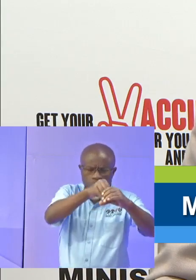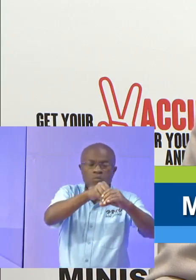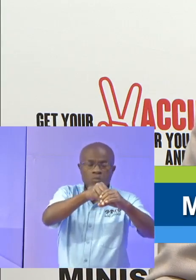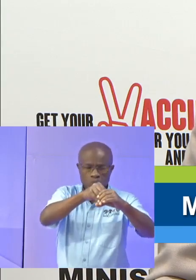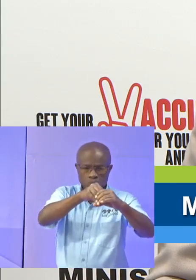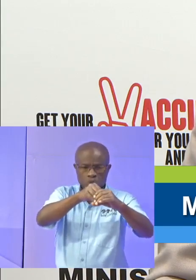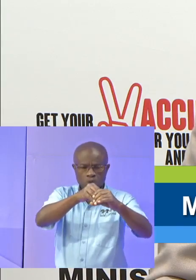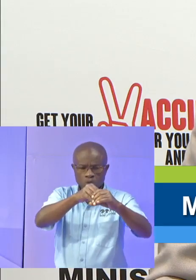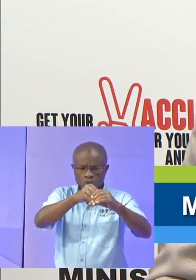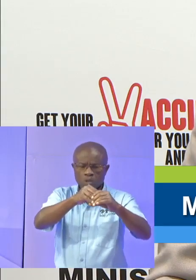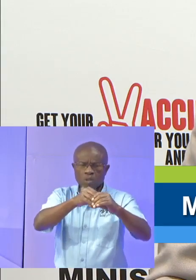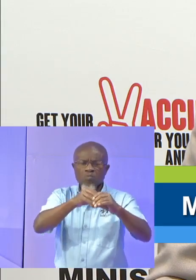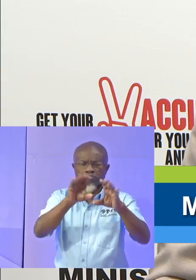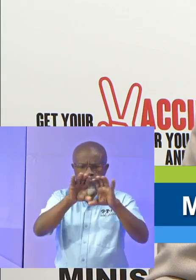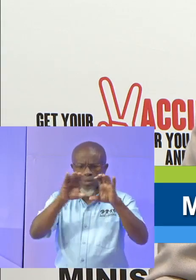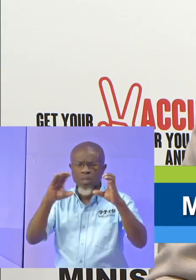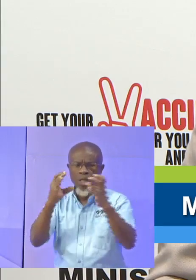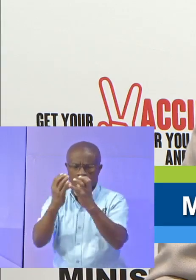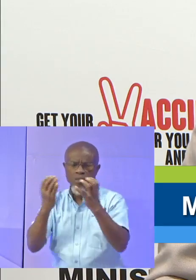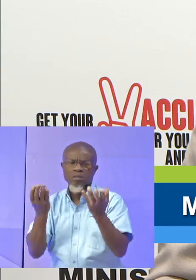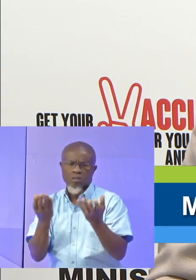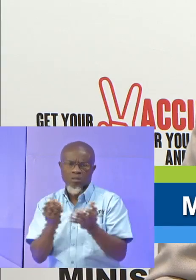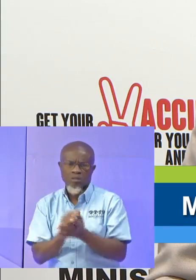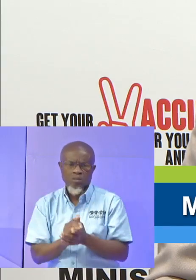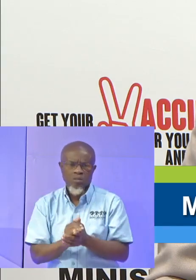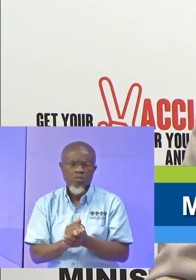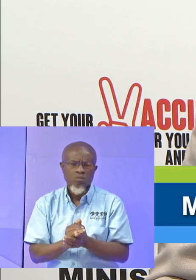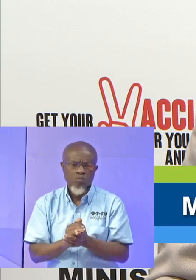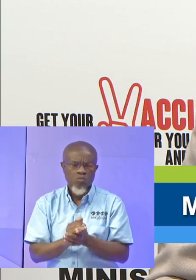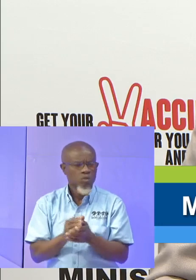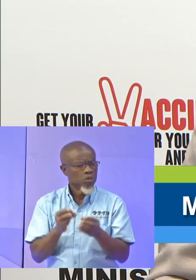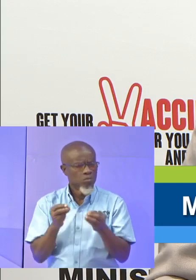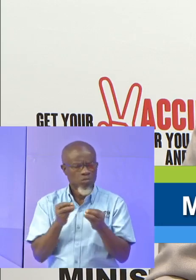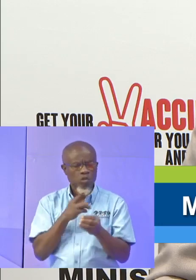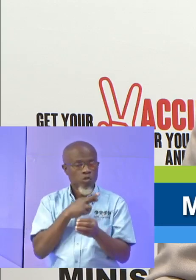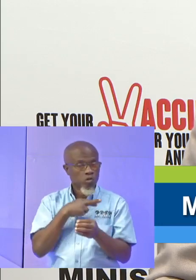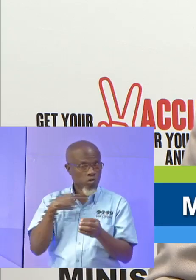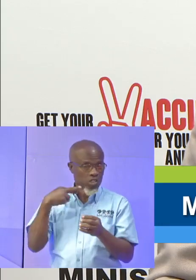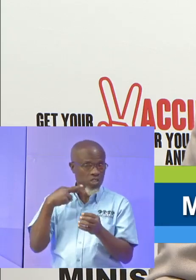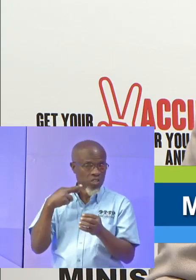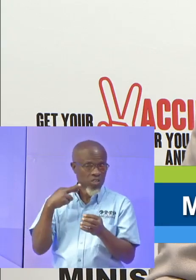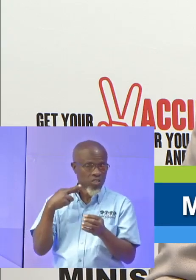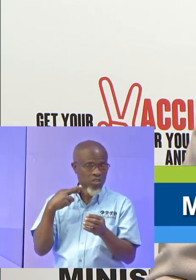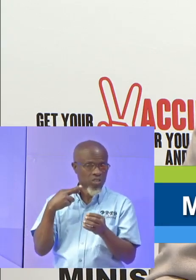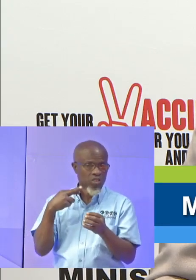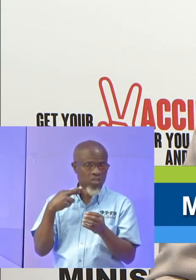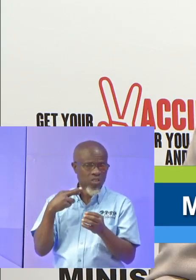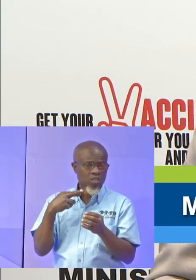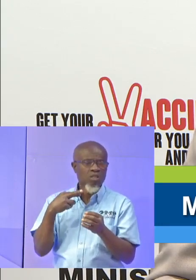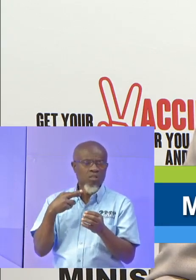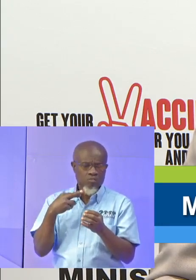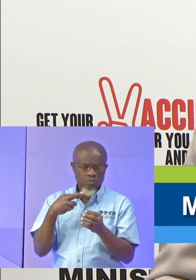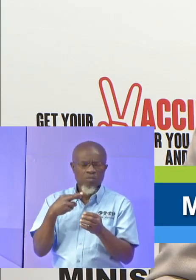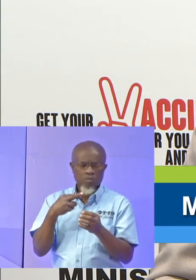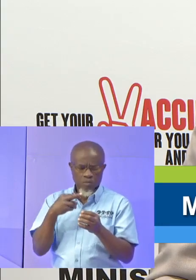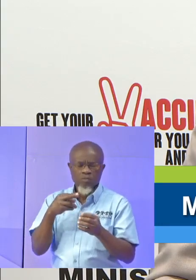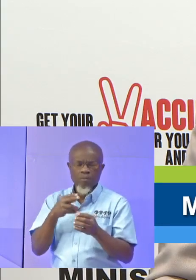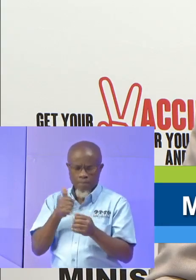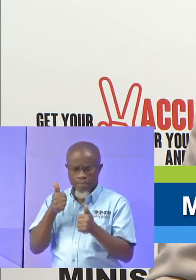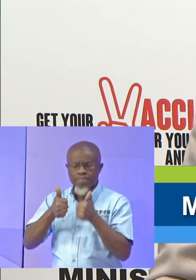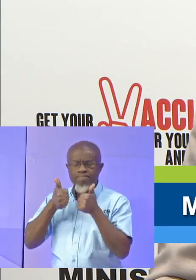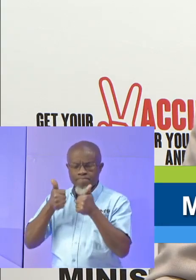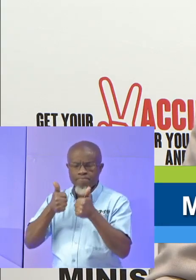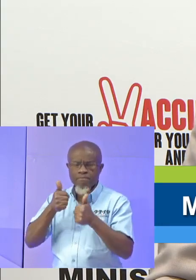Whatever risks there are far outweighed by the benefits to children, the benefits to